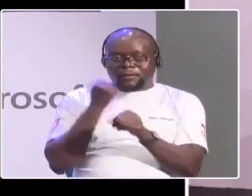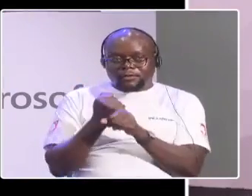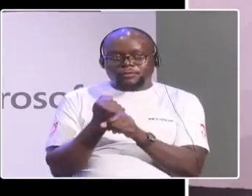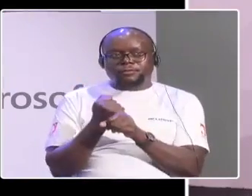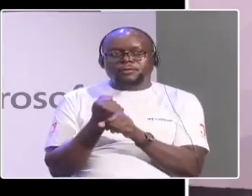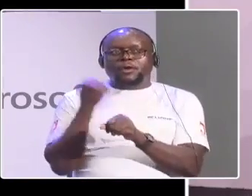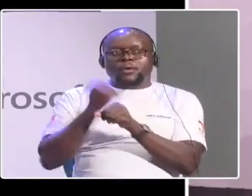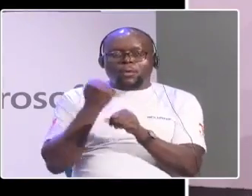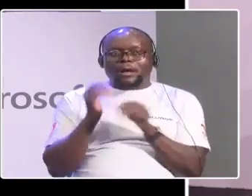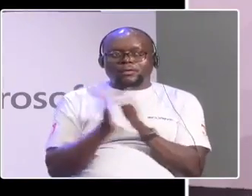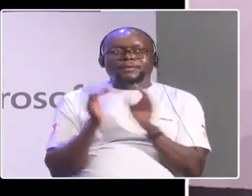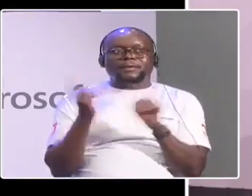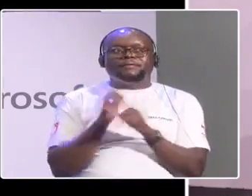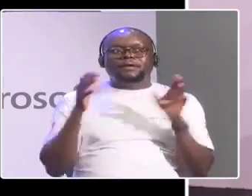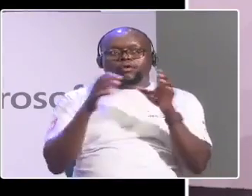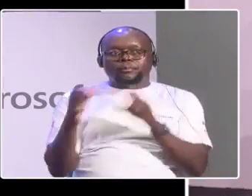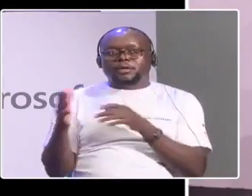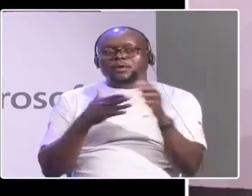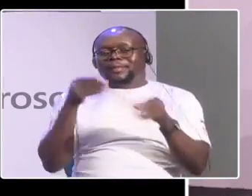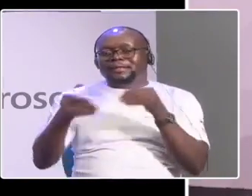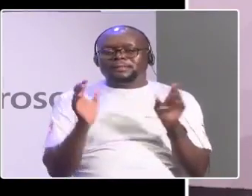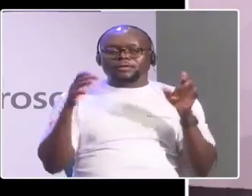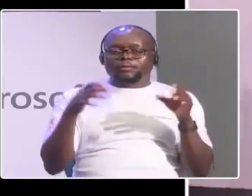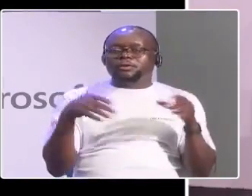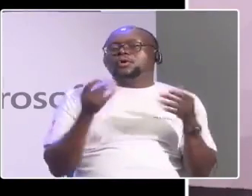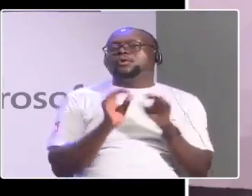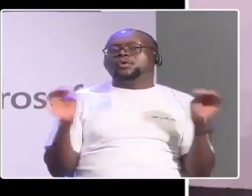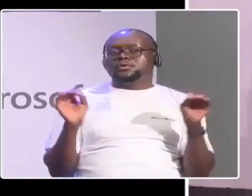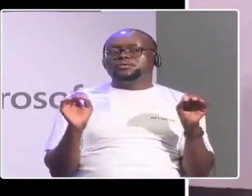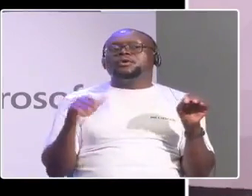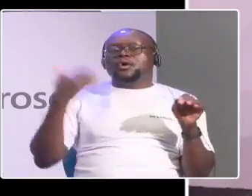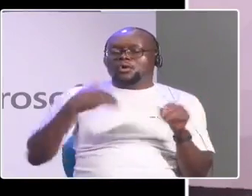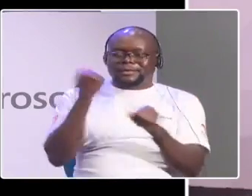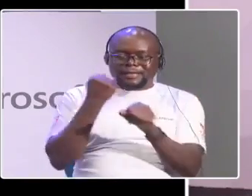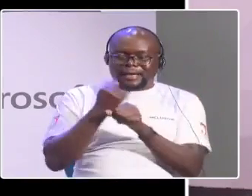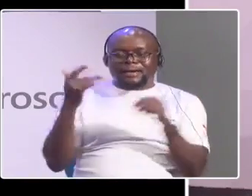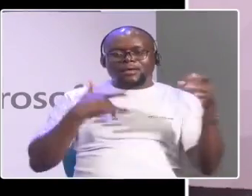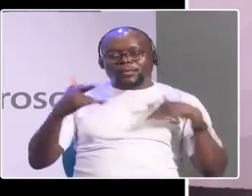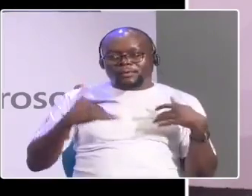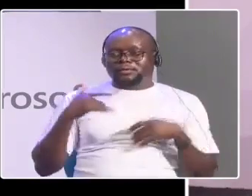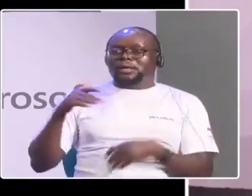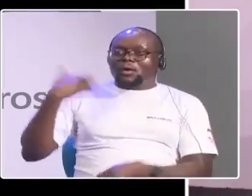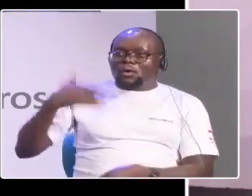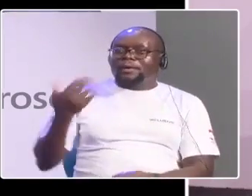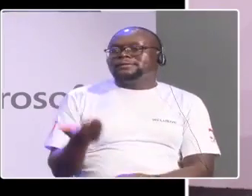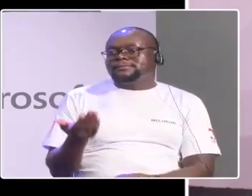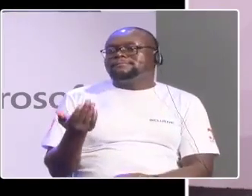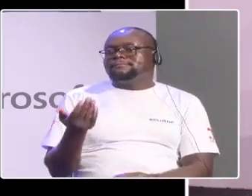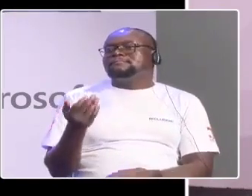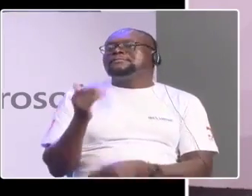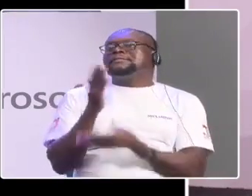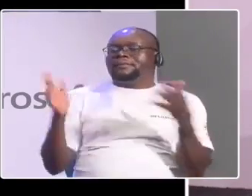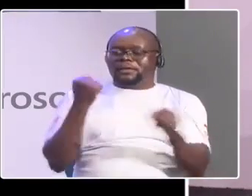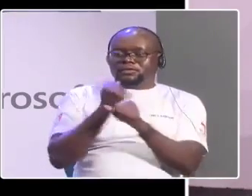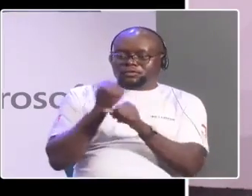our work with different communities, whether it's disability community or not, it is always done with consent. They are always incentivized